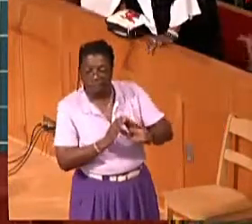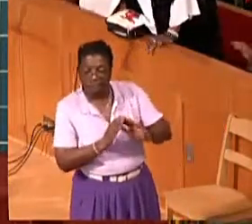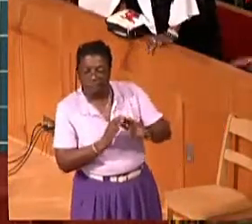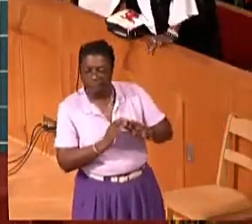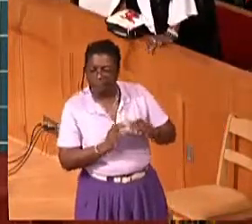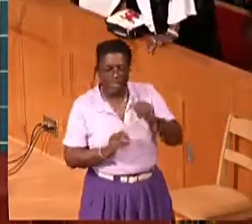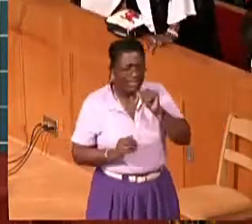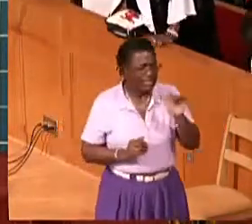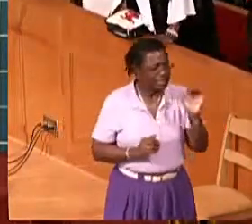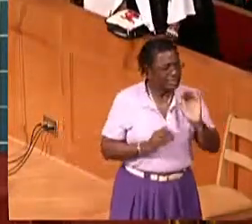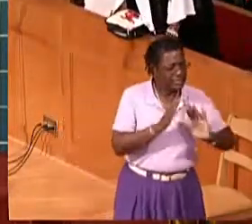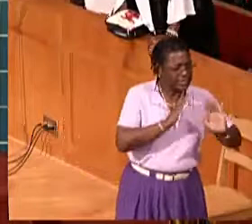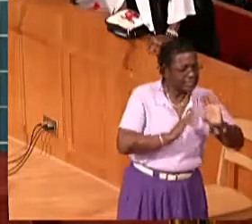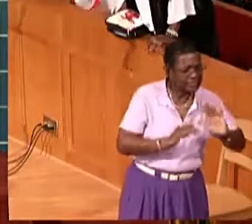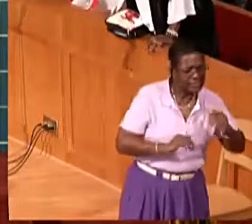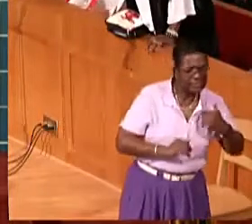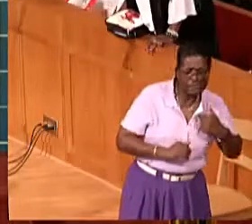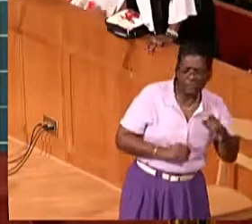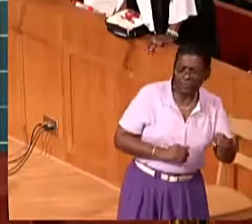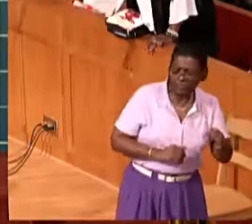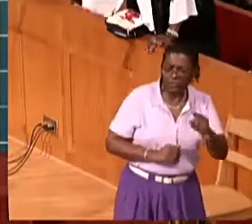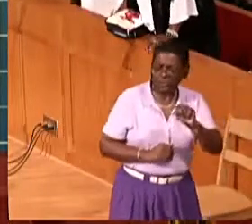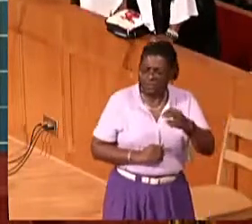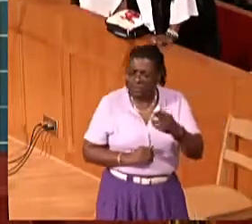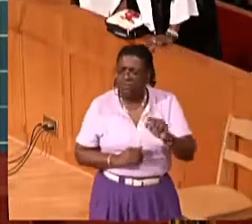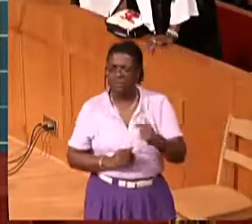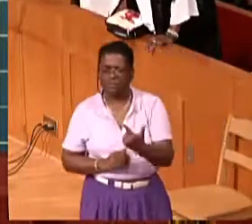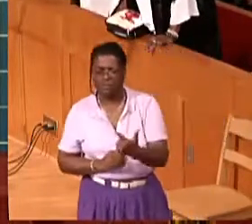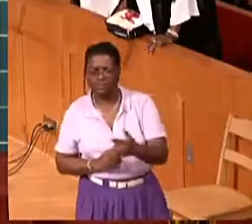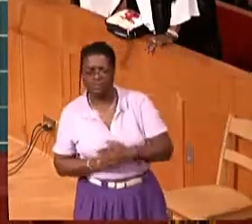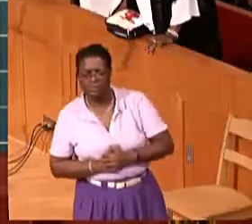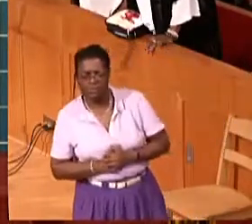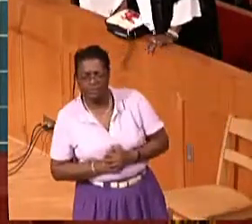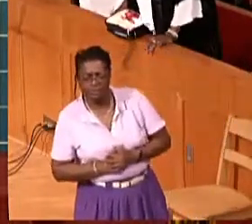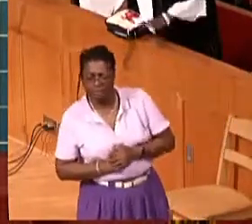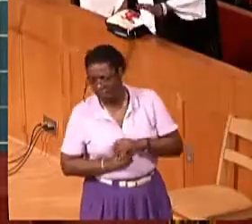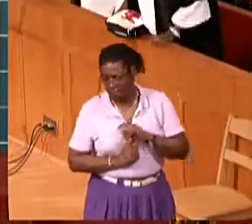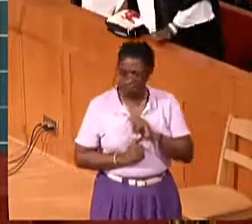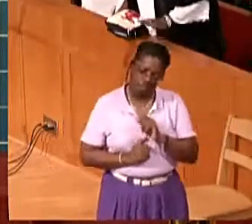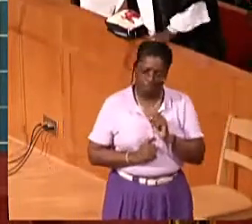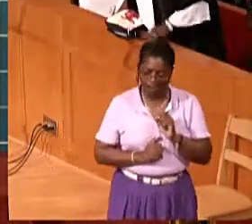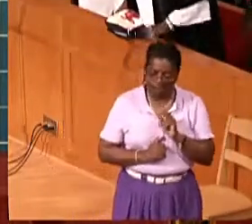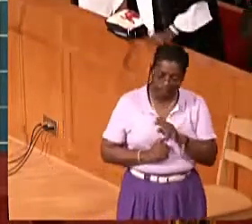Come on, help me. You know how you could talk with your teeth still closed? I wish you would.